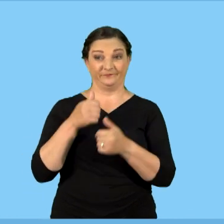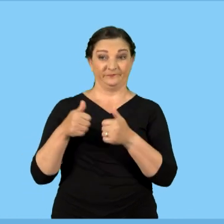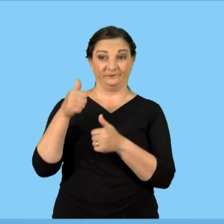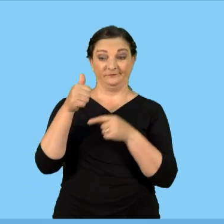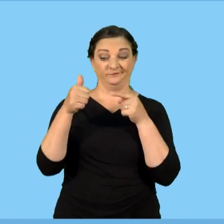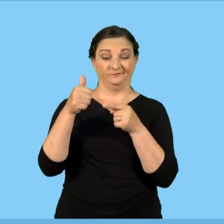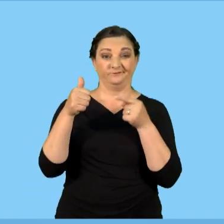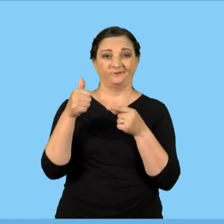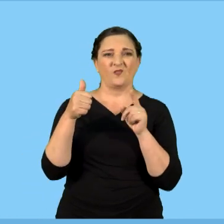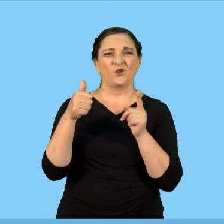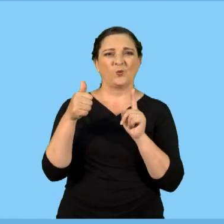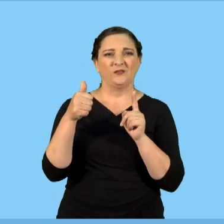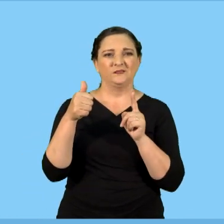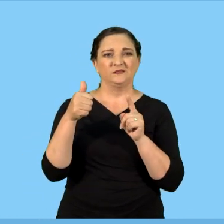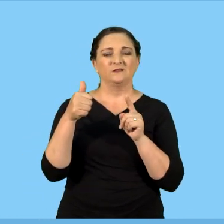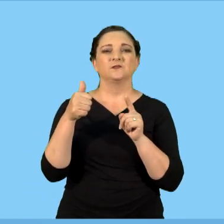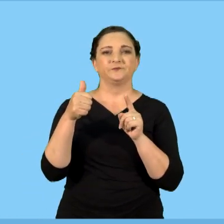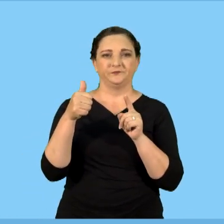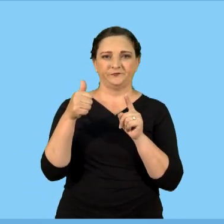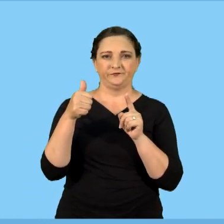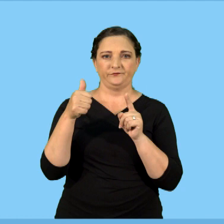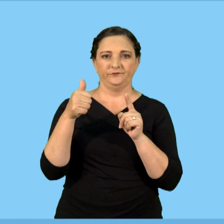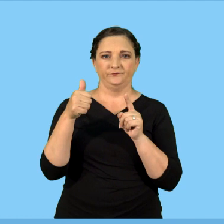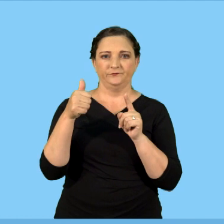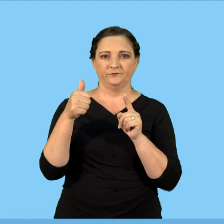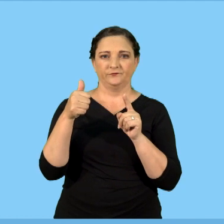now that is a weakening